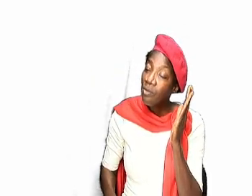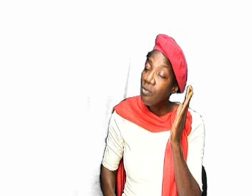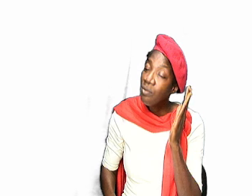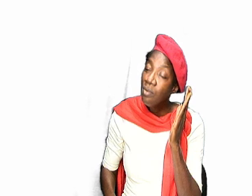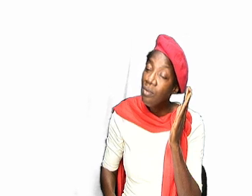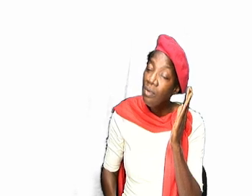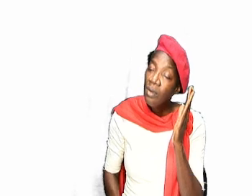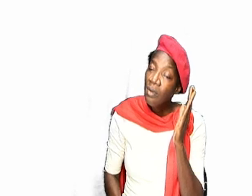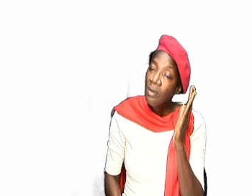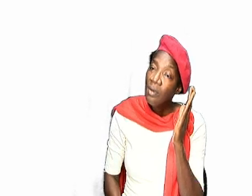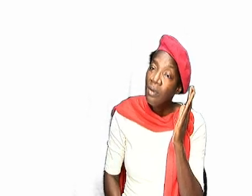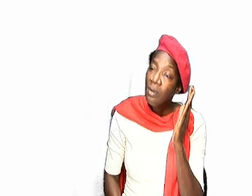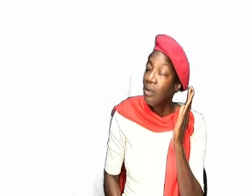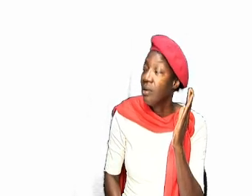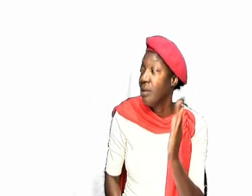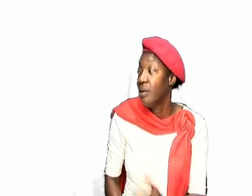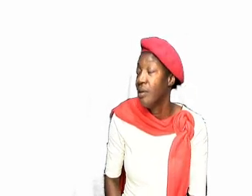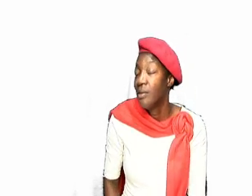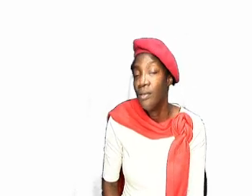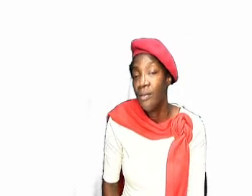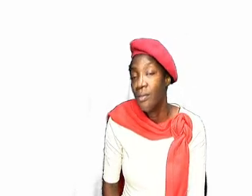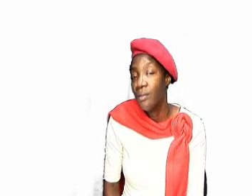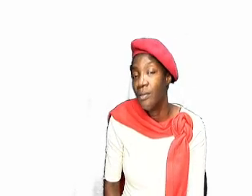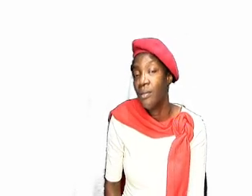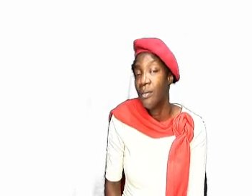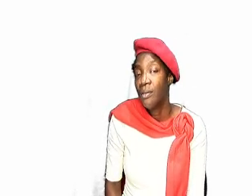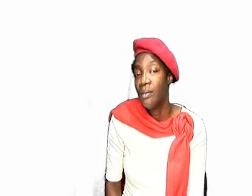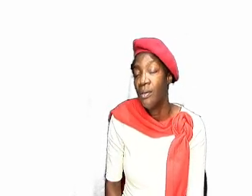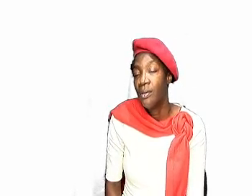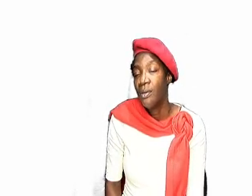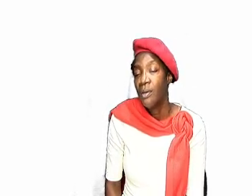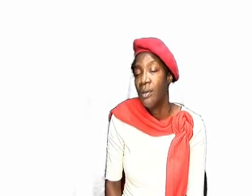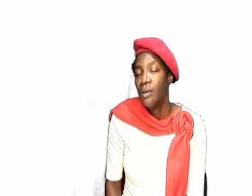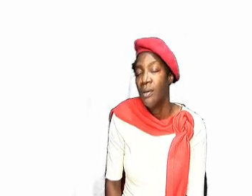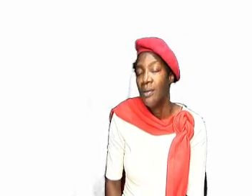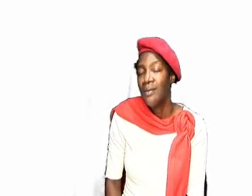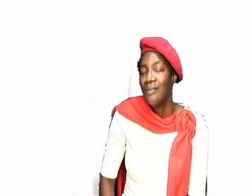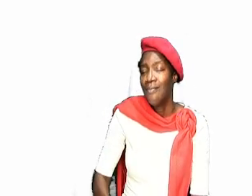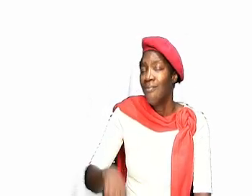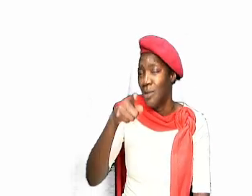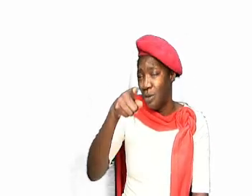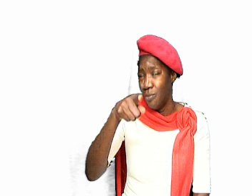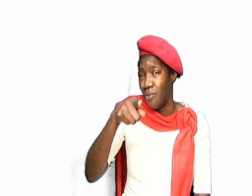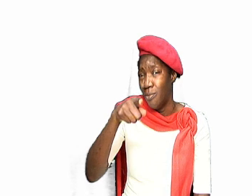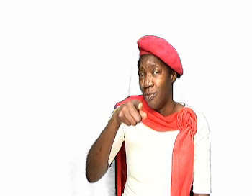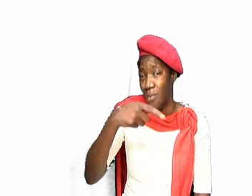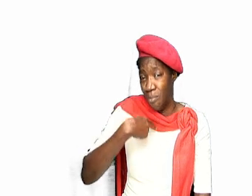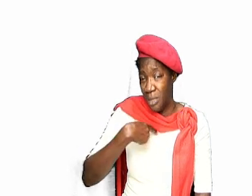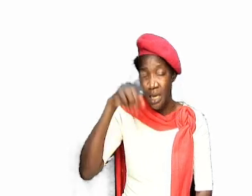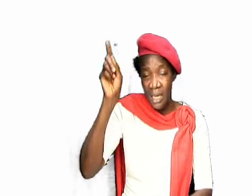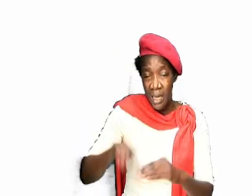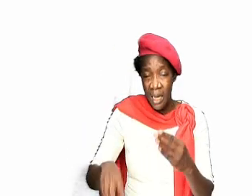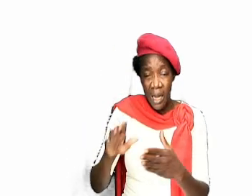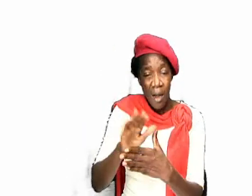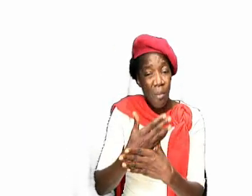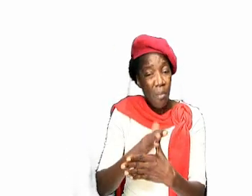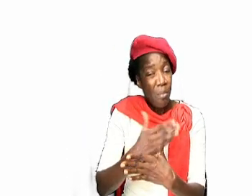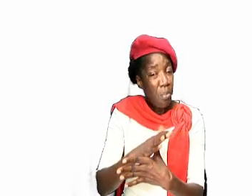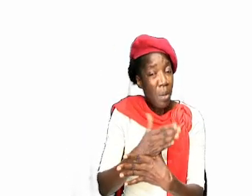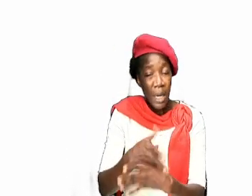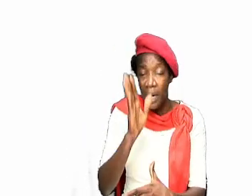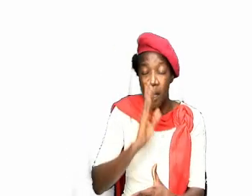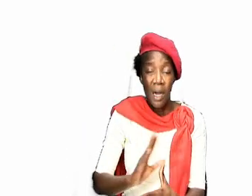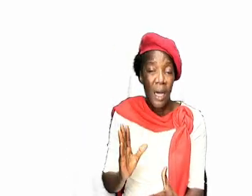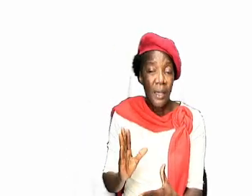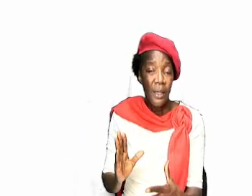I want us to know that we cannot bother God too much. We cannot go to God too